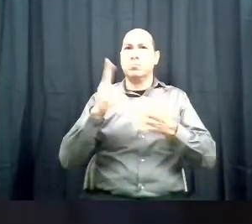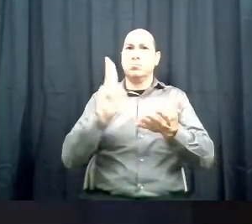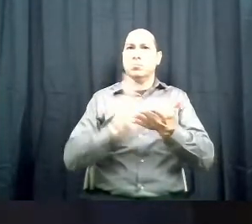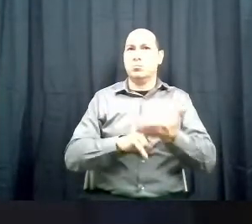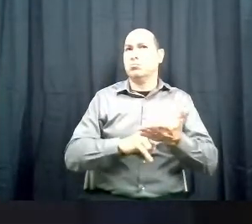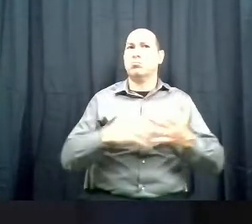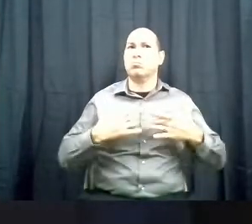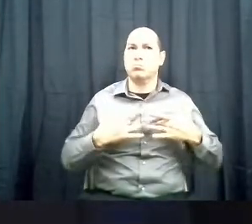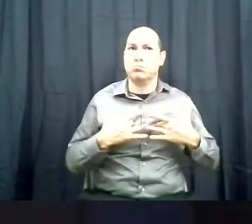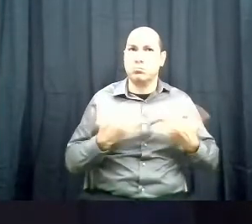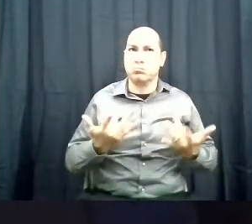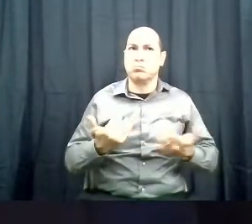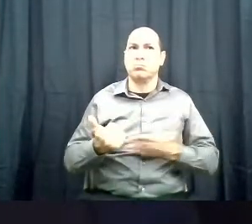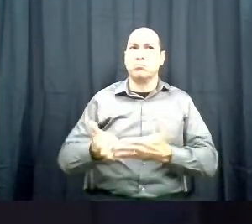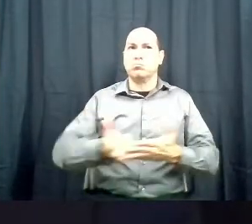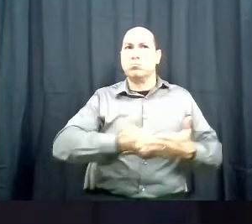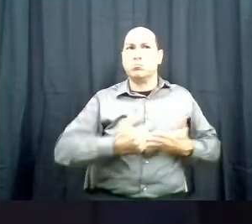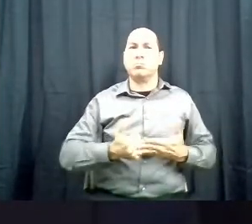to approve.